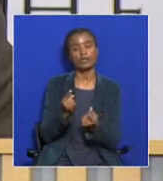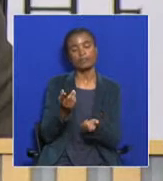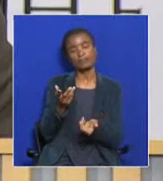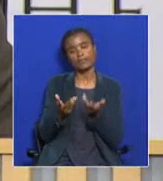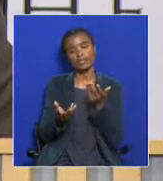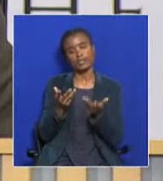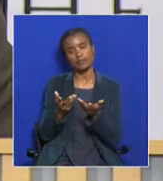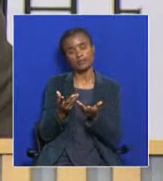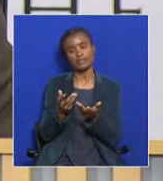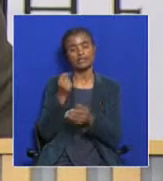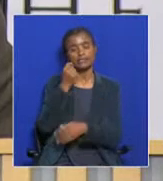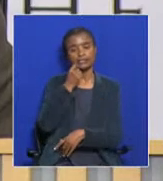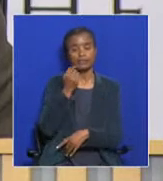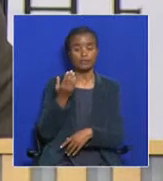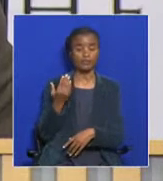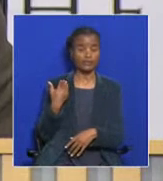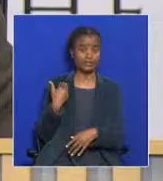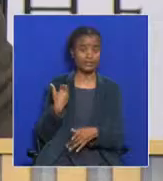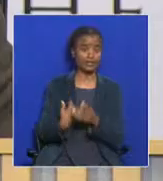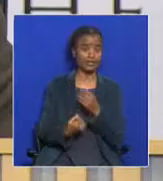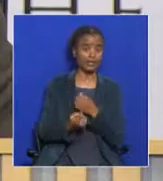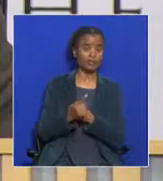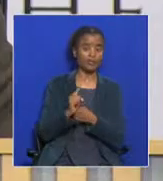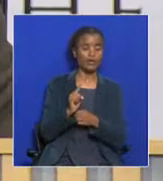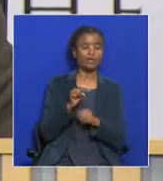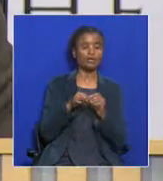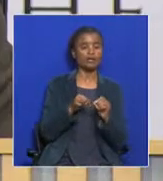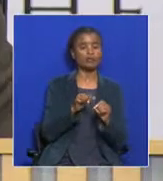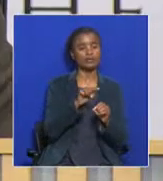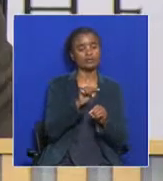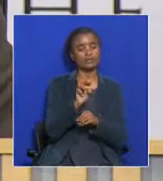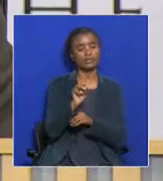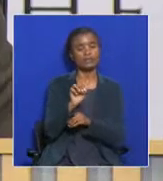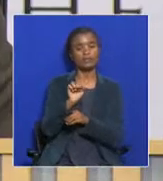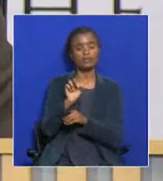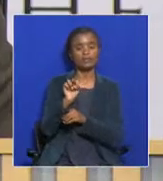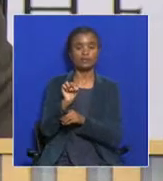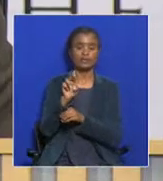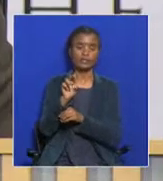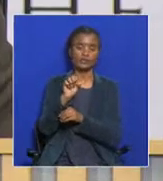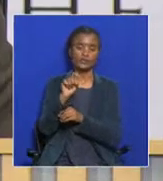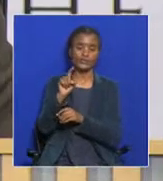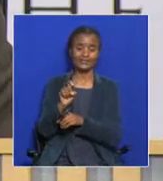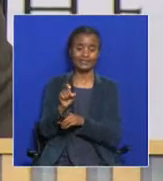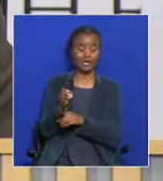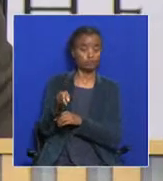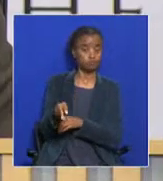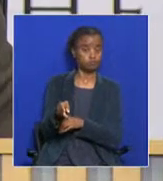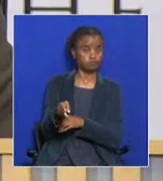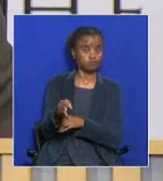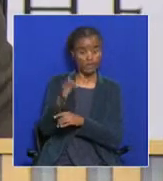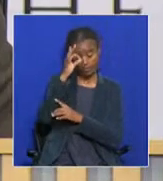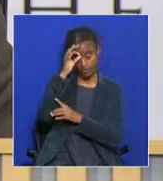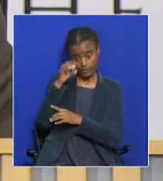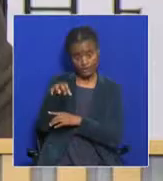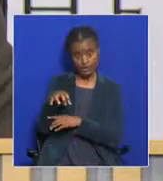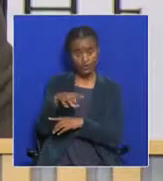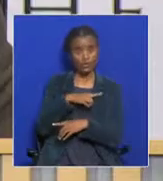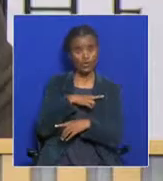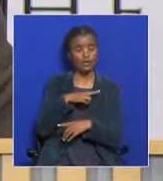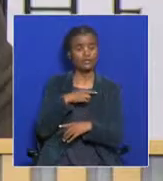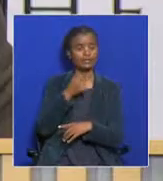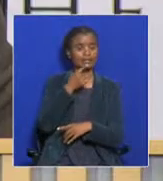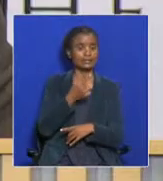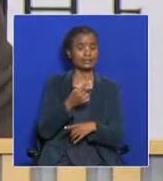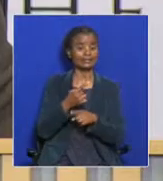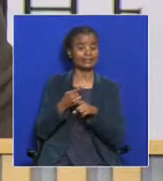with regards to the Mandrax that was stored there. Even if he said at that stage it was because Mandrax was making us sick, that's why we couldn't store